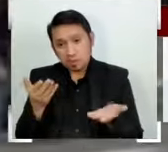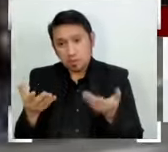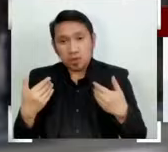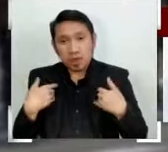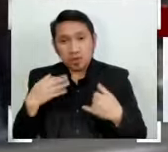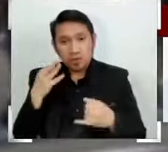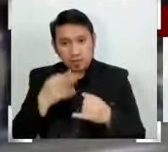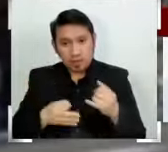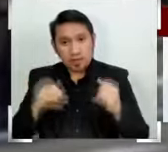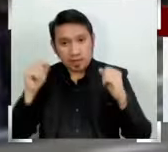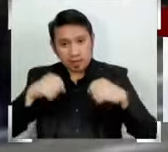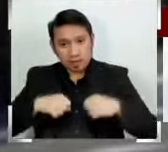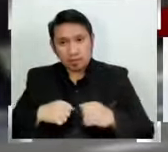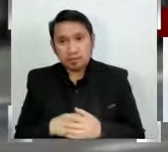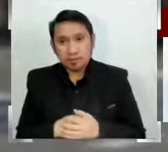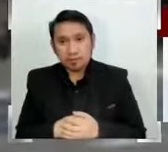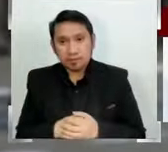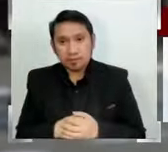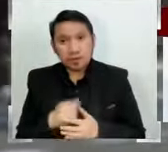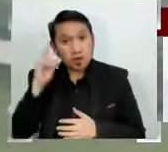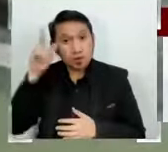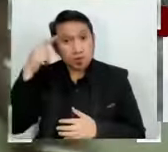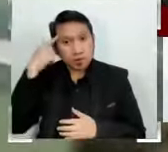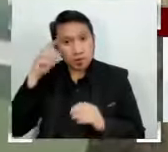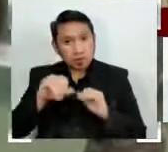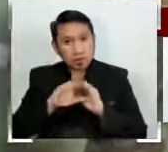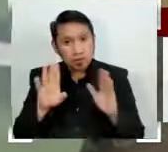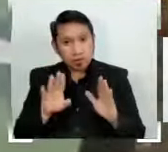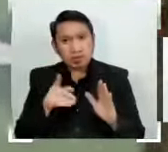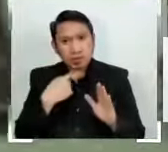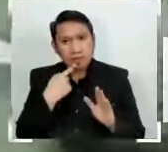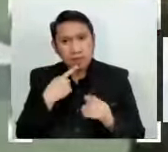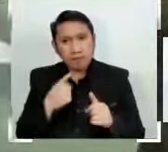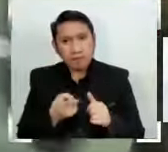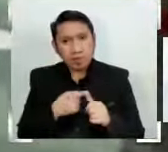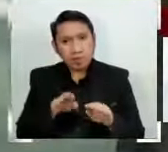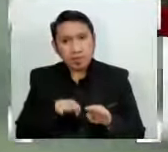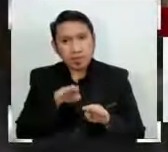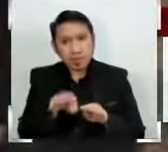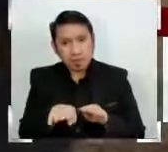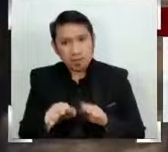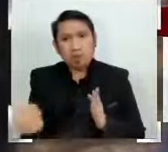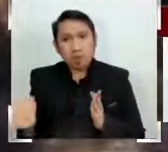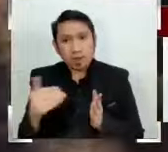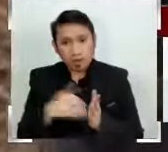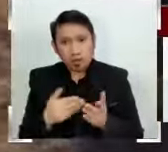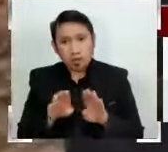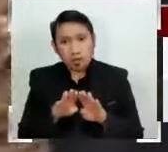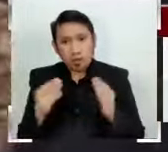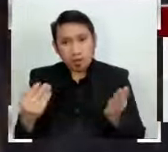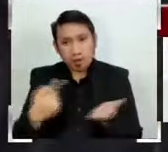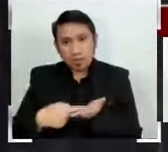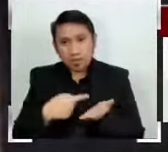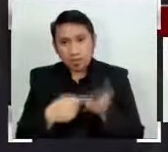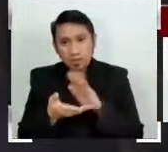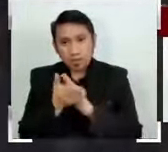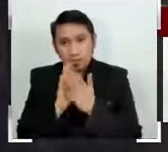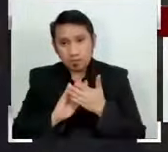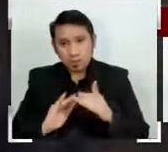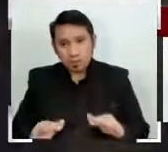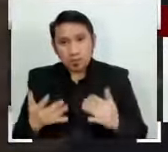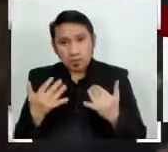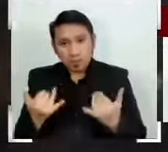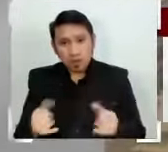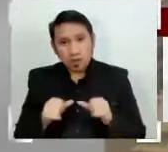agreement. Paglilinaw ng gobyerno, una hakbang lamang ito sa muling pagbubukas ng usapang pangkapayapaan. Kaya sa ngayon, tuloy pa ang pagtugis sa